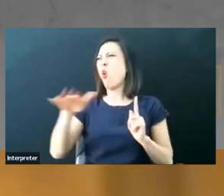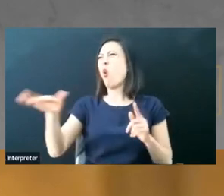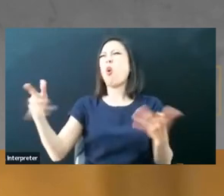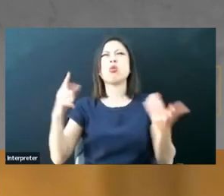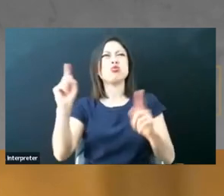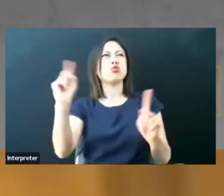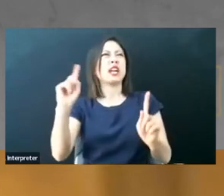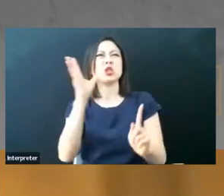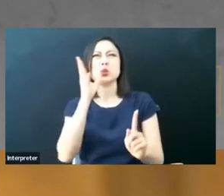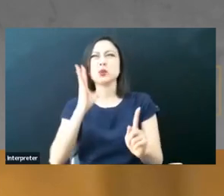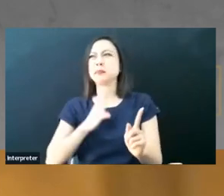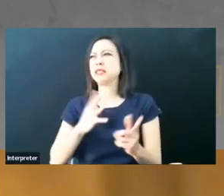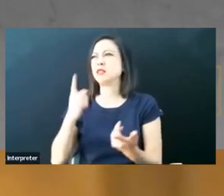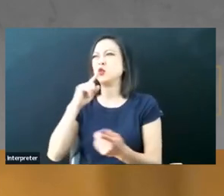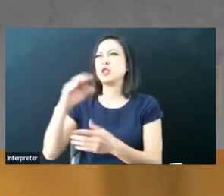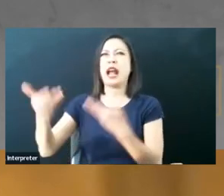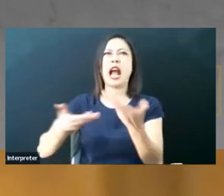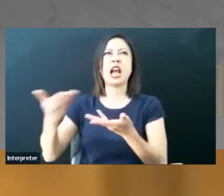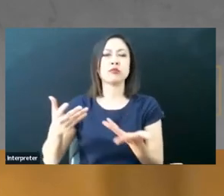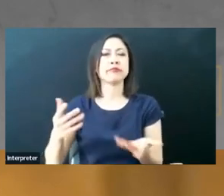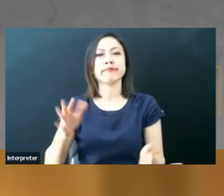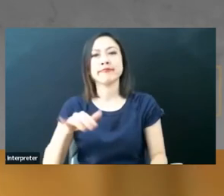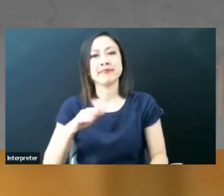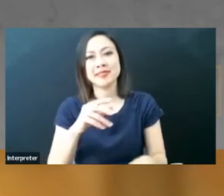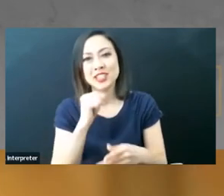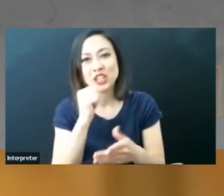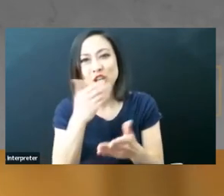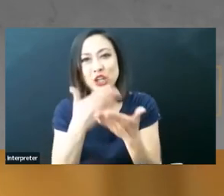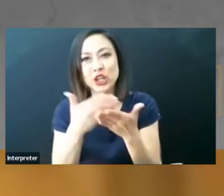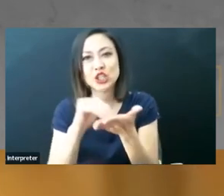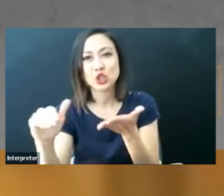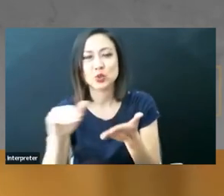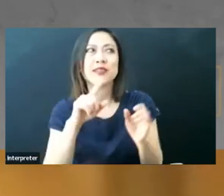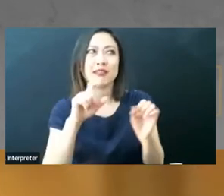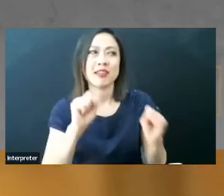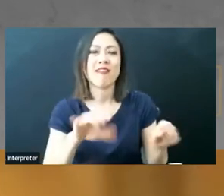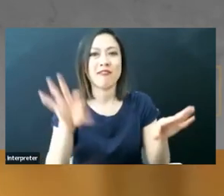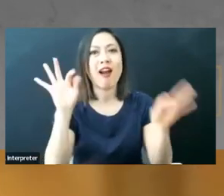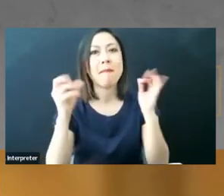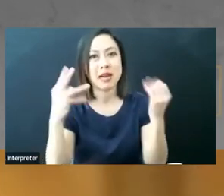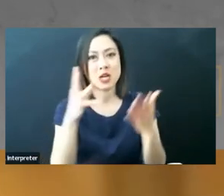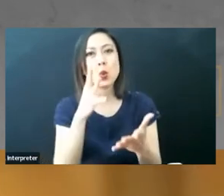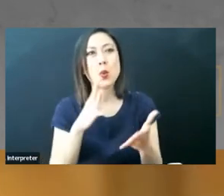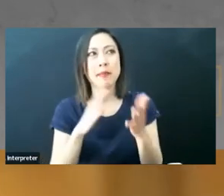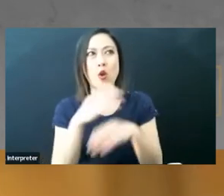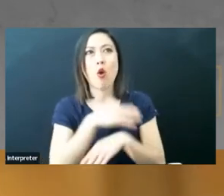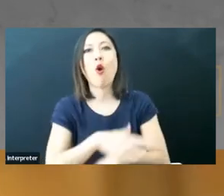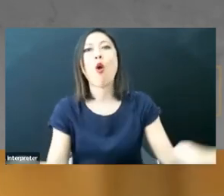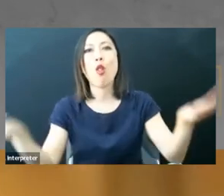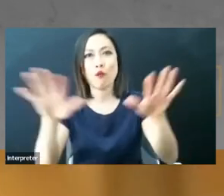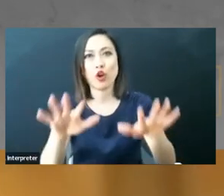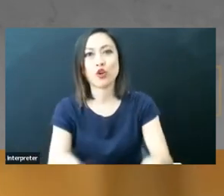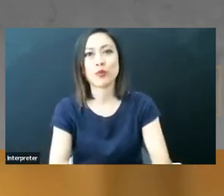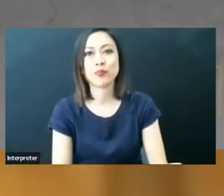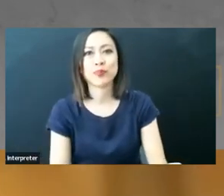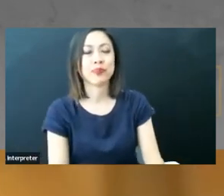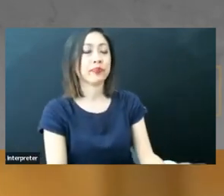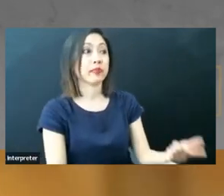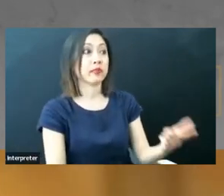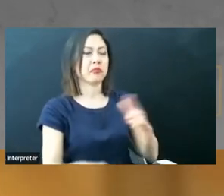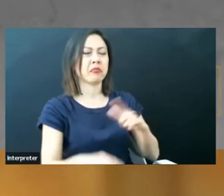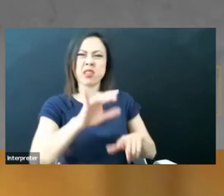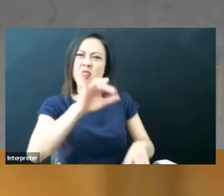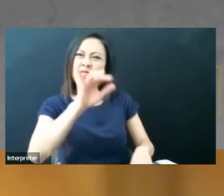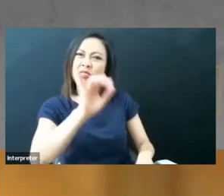in a lot of different places and a lot of different roles out there. Well, I was hoping you could tell us a little more about the Tech Makers program, because I think that's a very